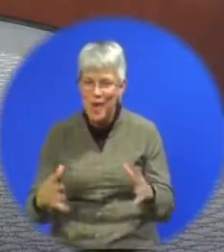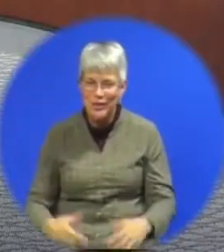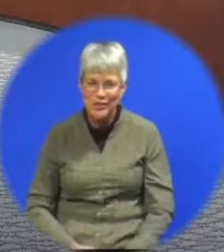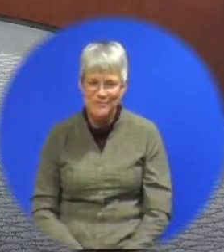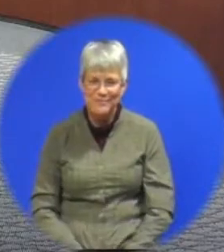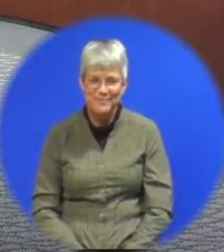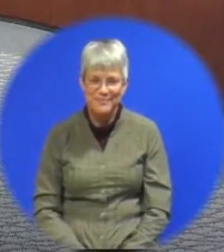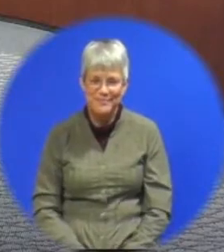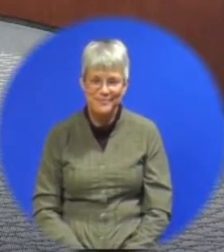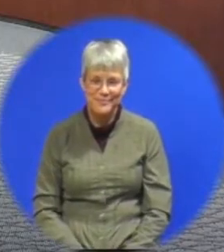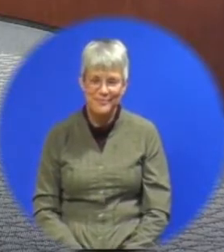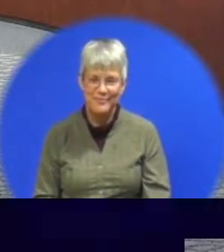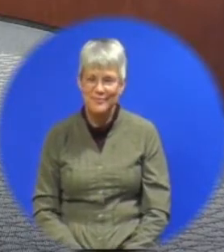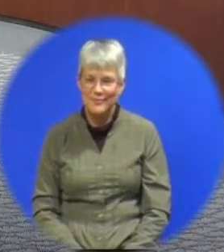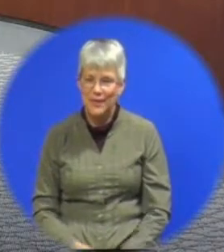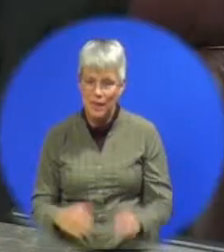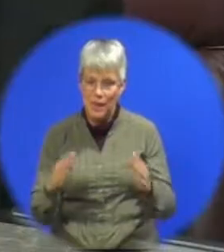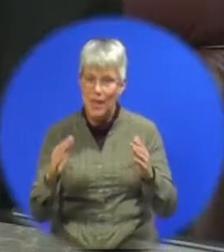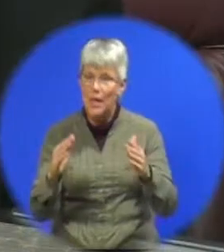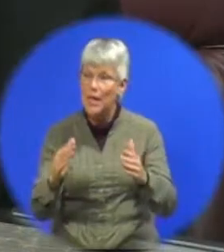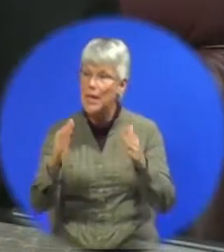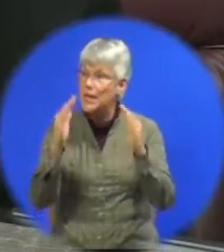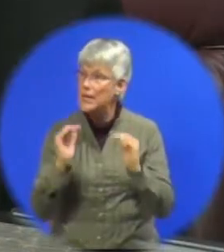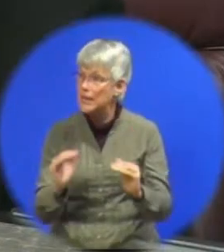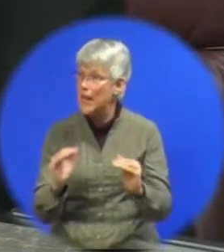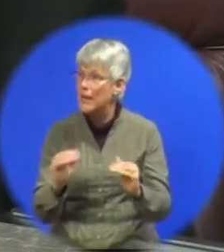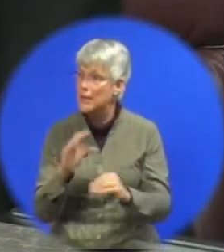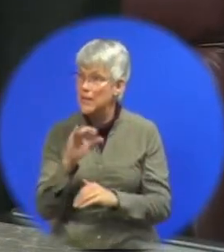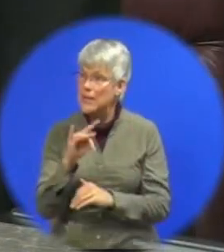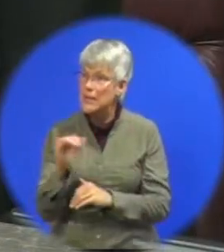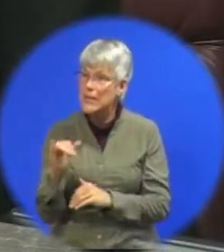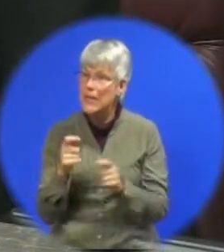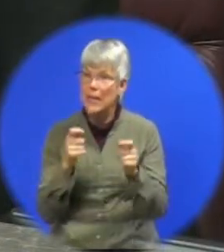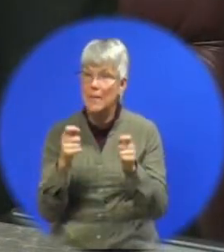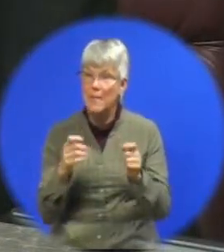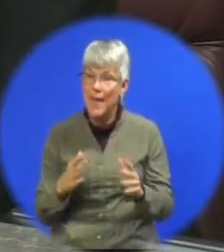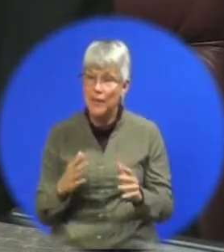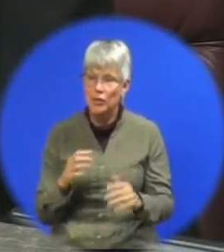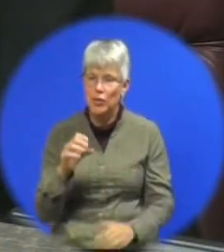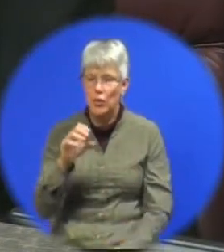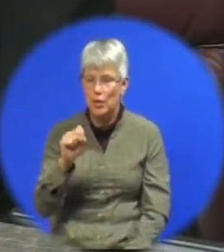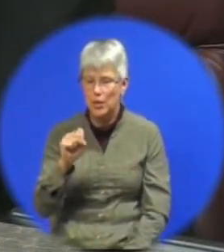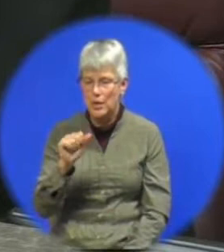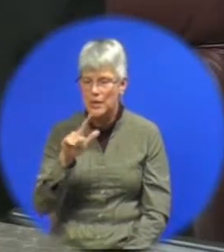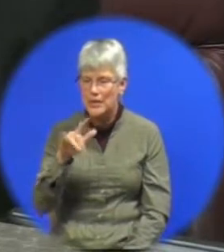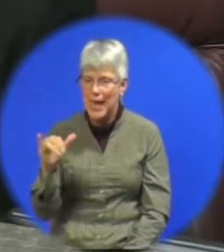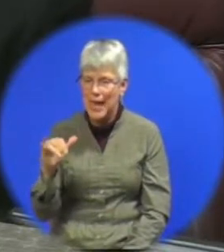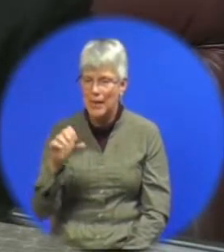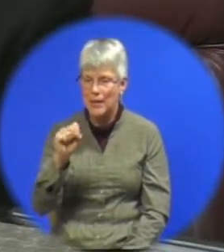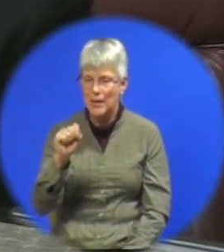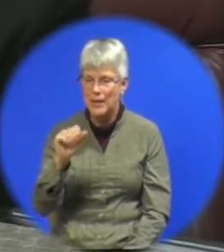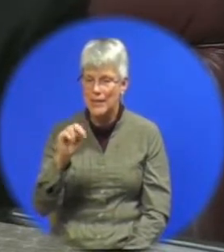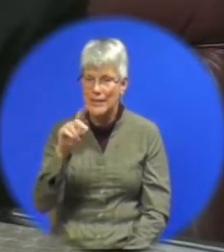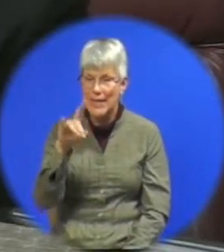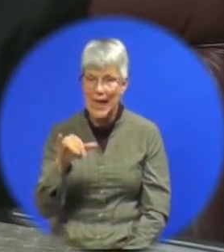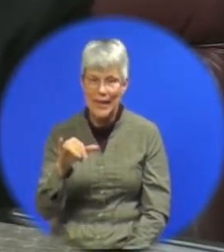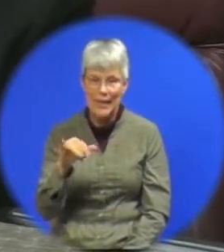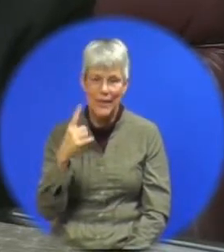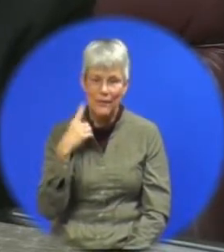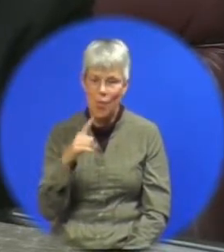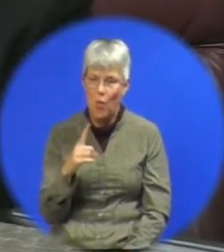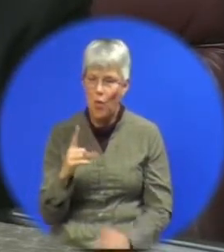you. Next on the agenda, I've called on our city manager, Sally Sandy, for, I guess, an employee promotion. Would